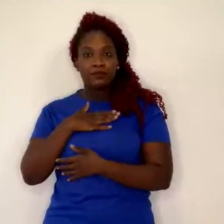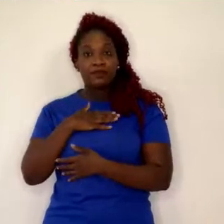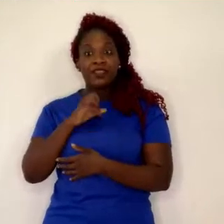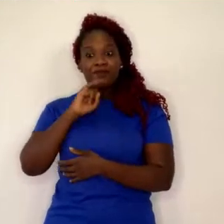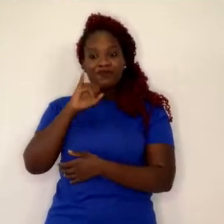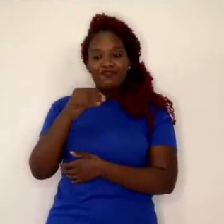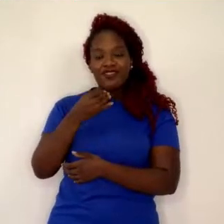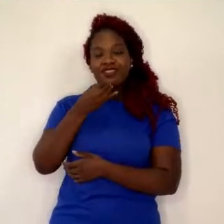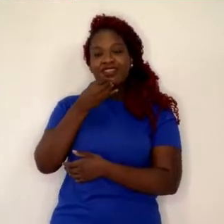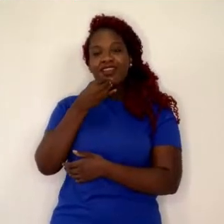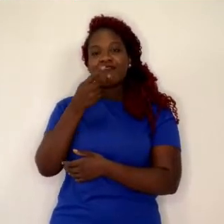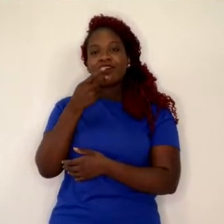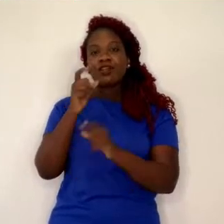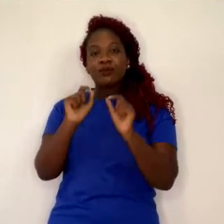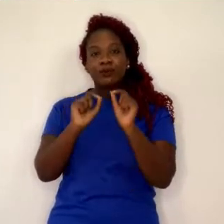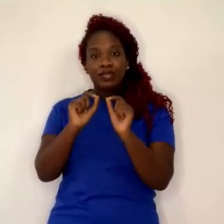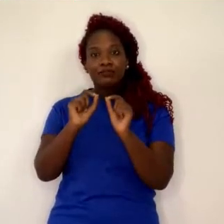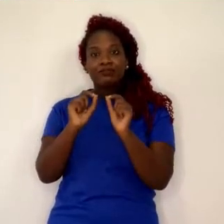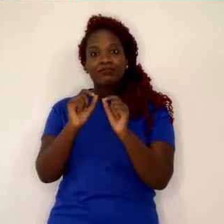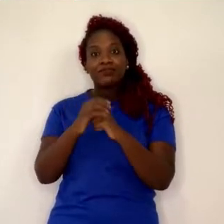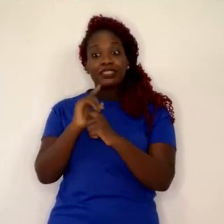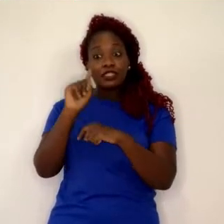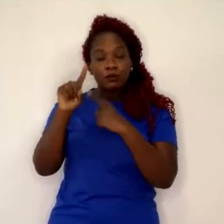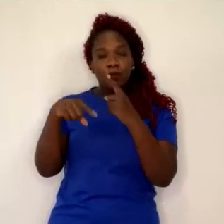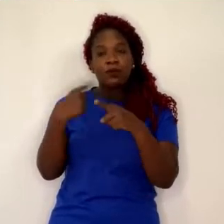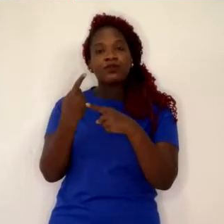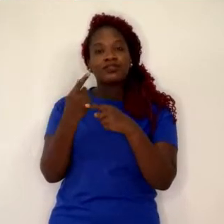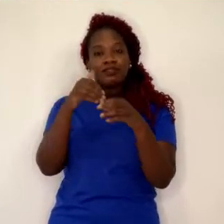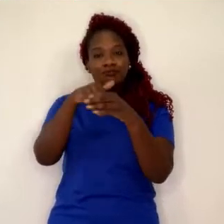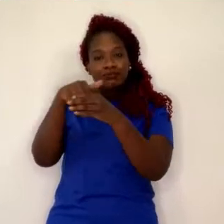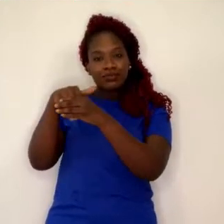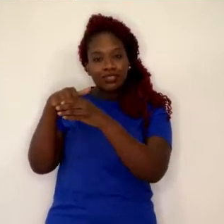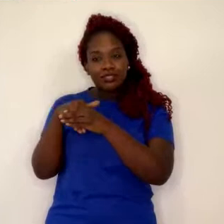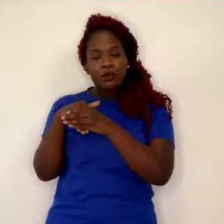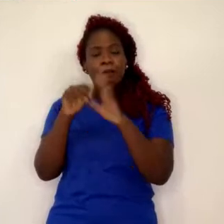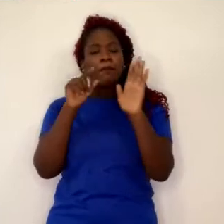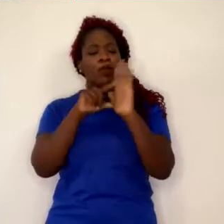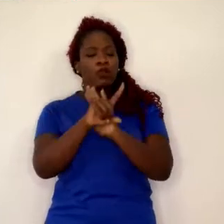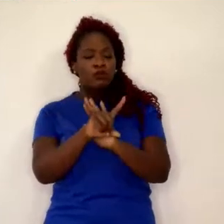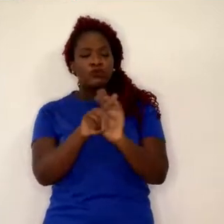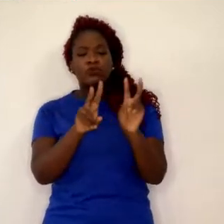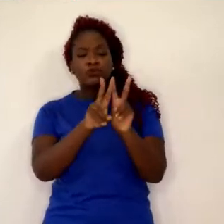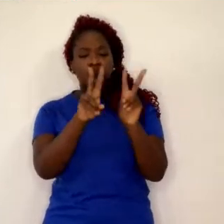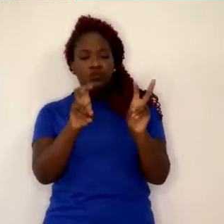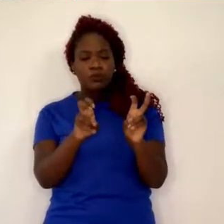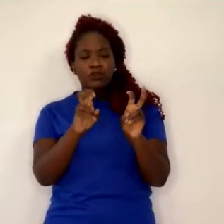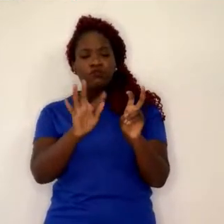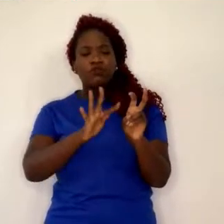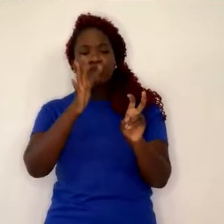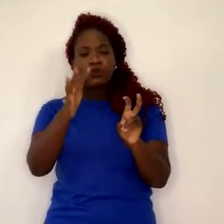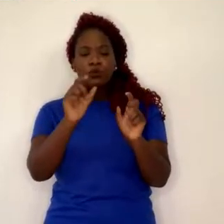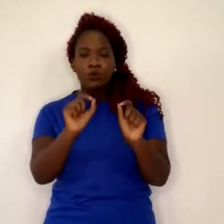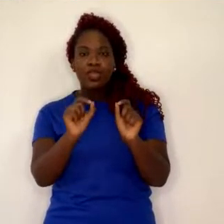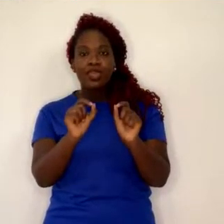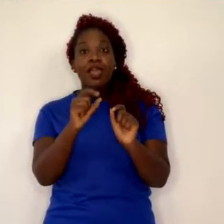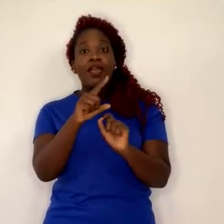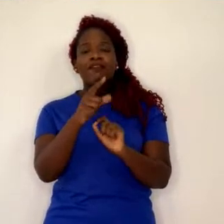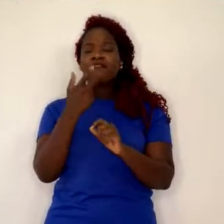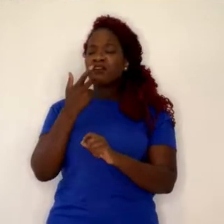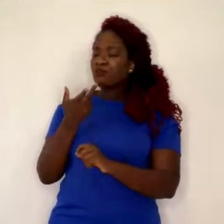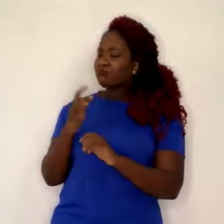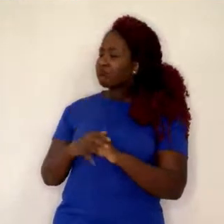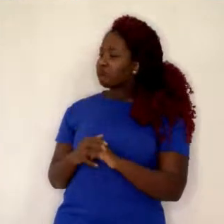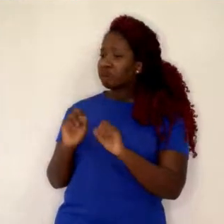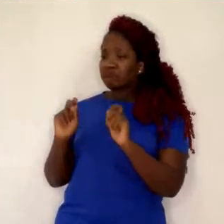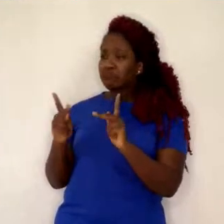transformation. And other professors just like me, the day after the elections of 2018, they interrogated